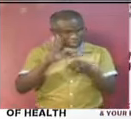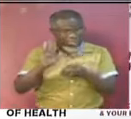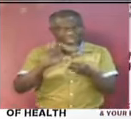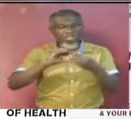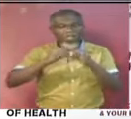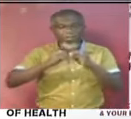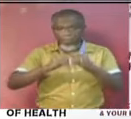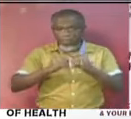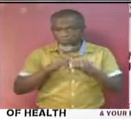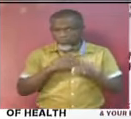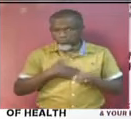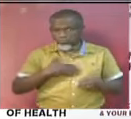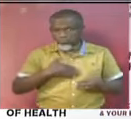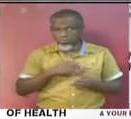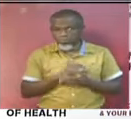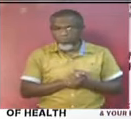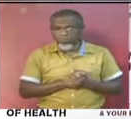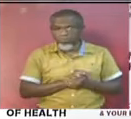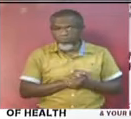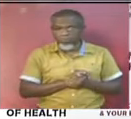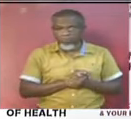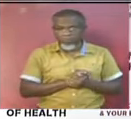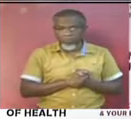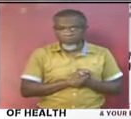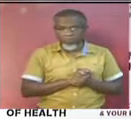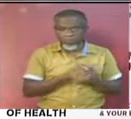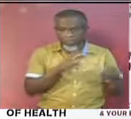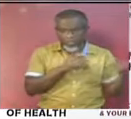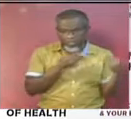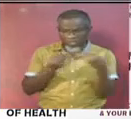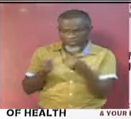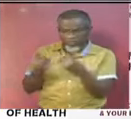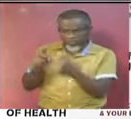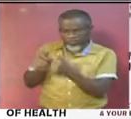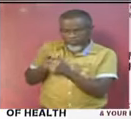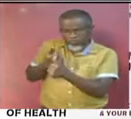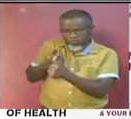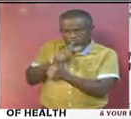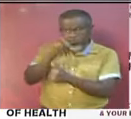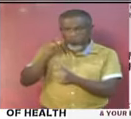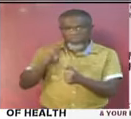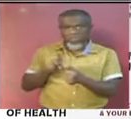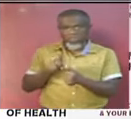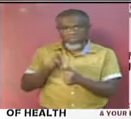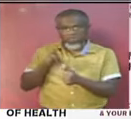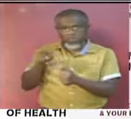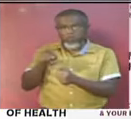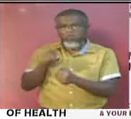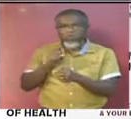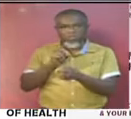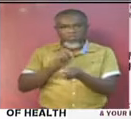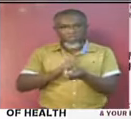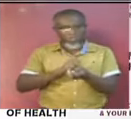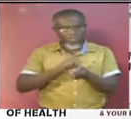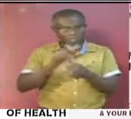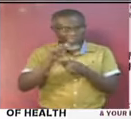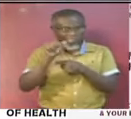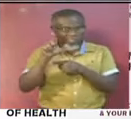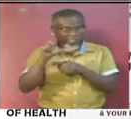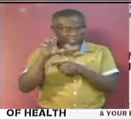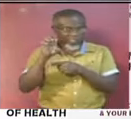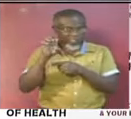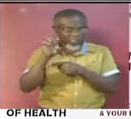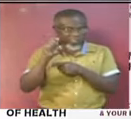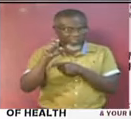Okay, thank you for the questions. I'll actually pass the first question to Dr. Alexander with respect to whether you can donate blood after having